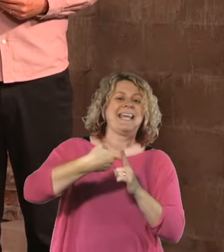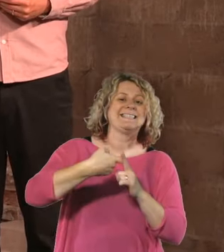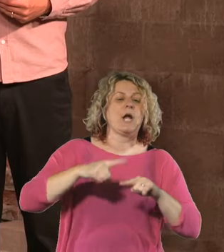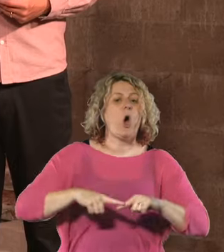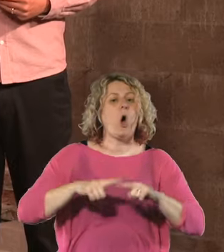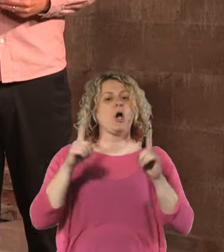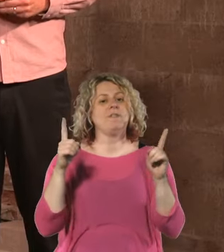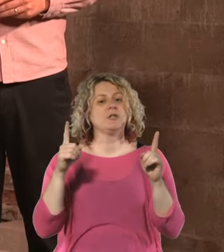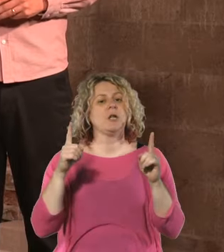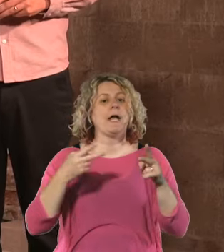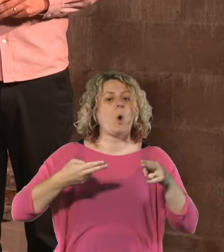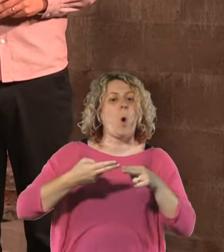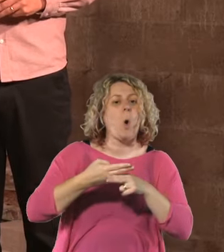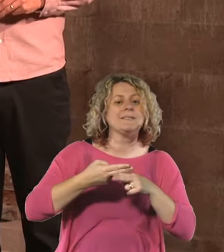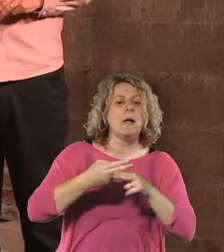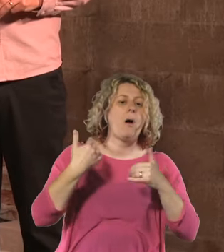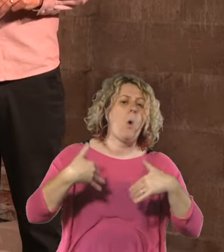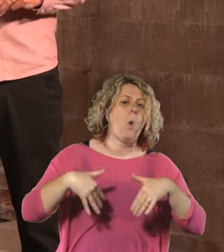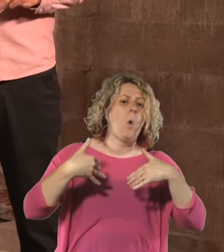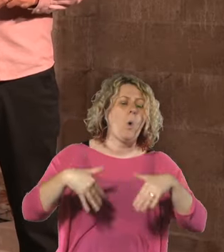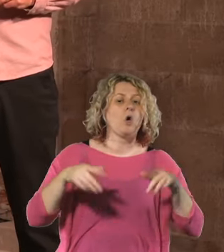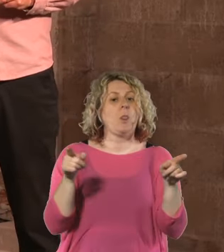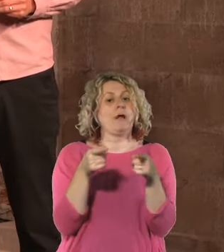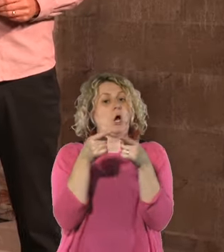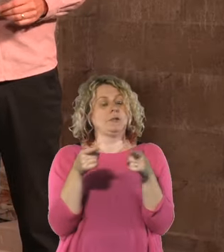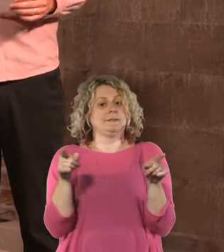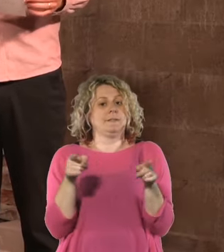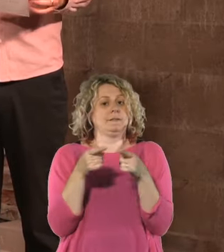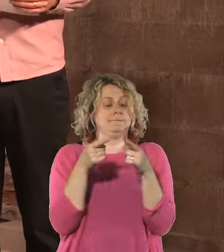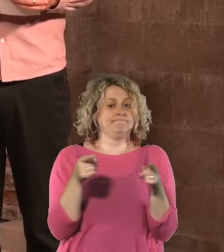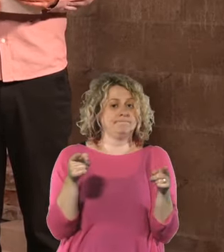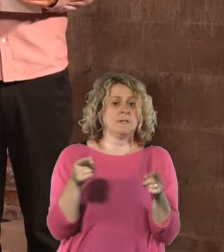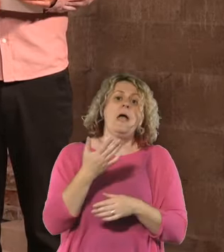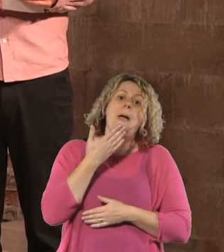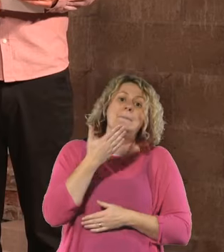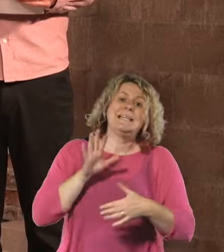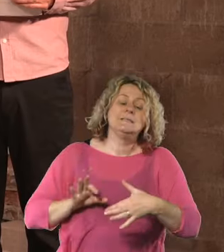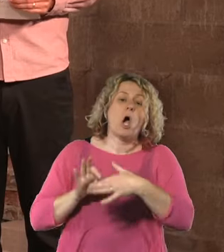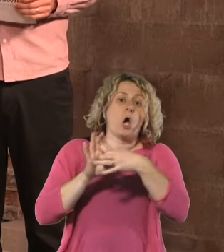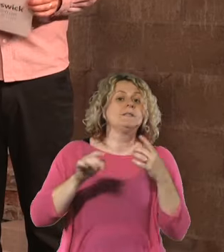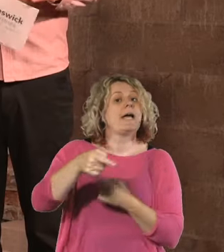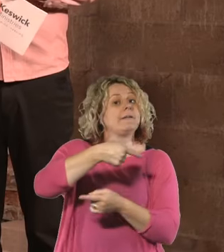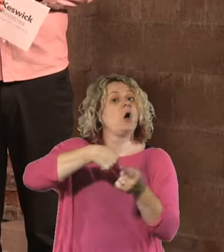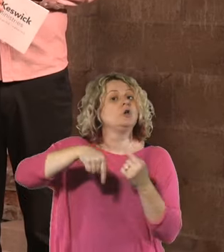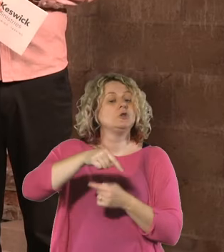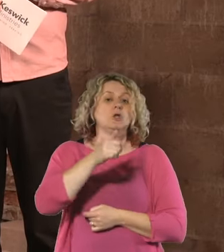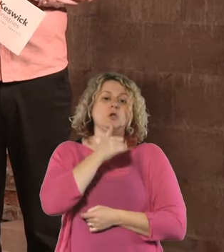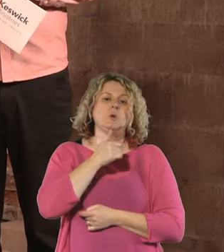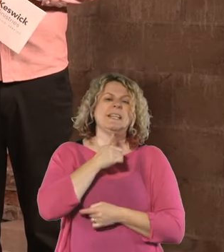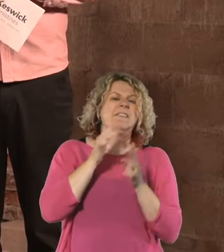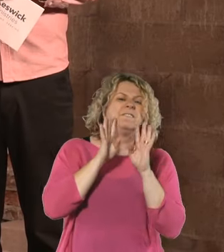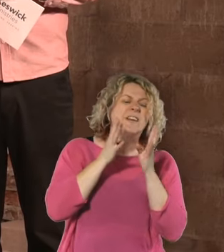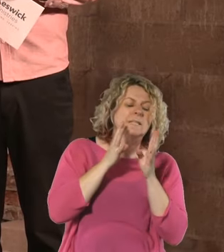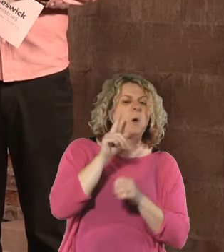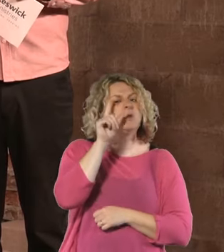sense of fellowship further, we'd love to hear from you. Do get in touch, send us photos and comments via the normal social media streams. But